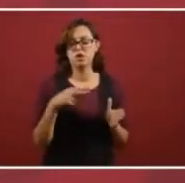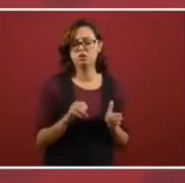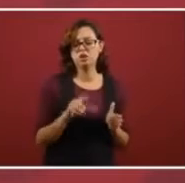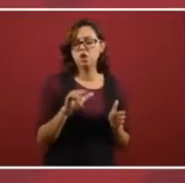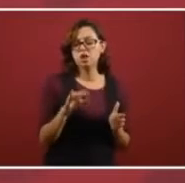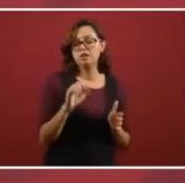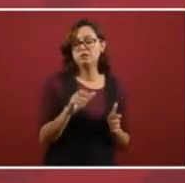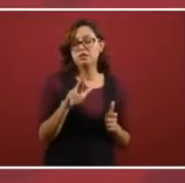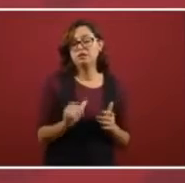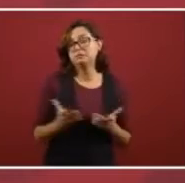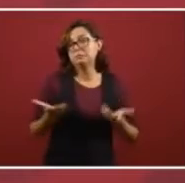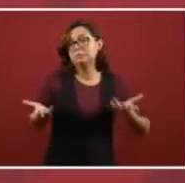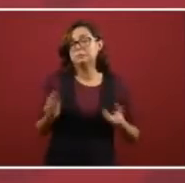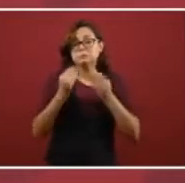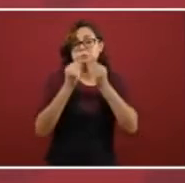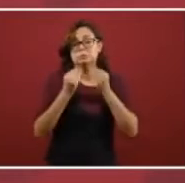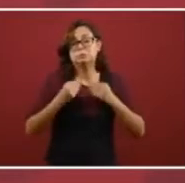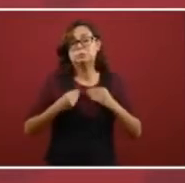way,